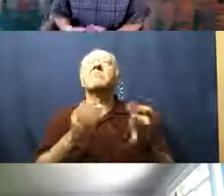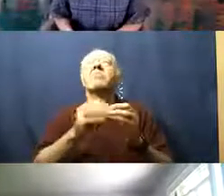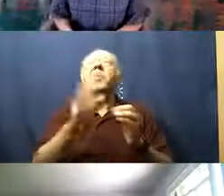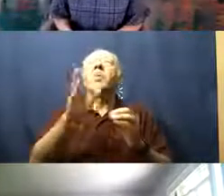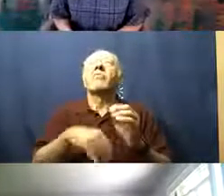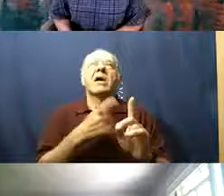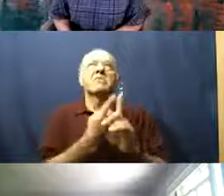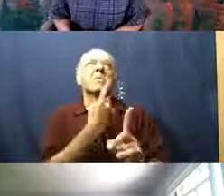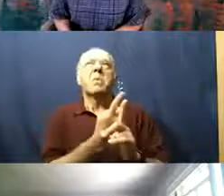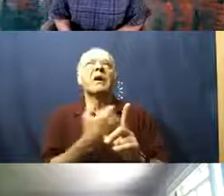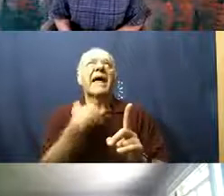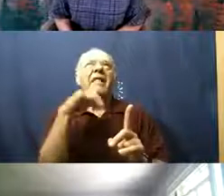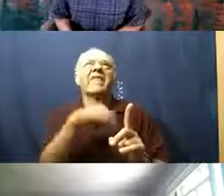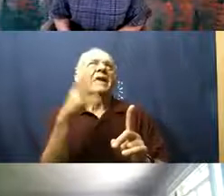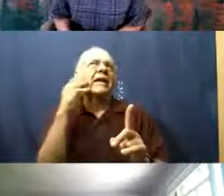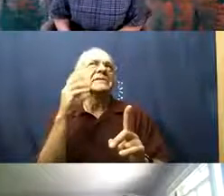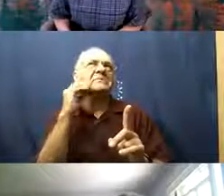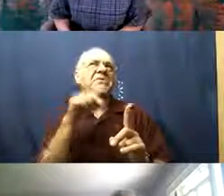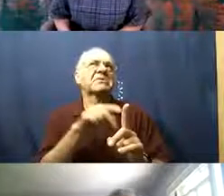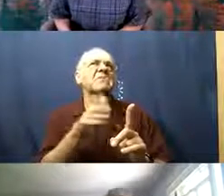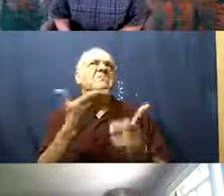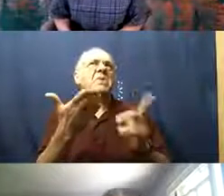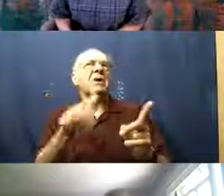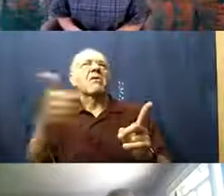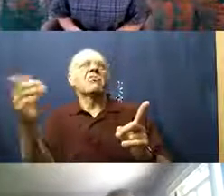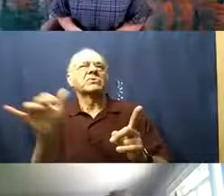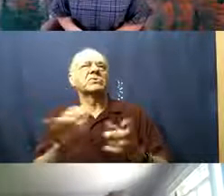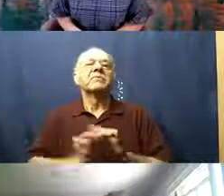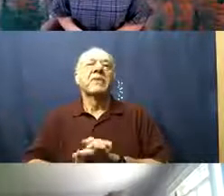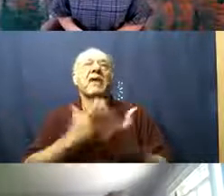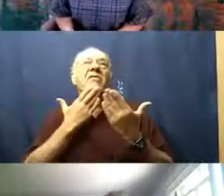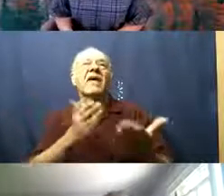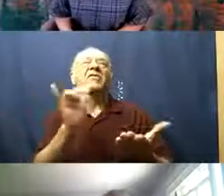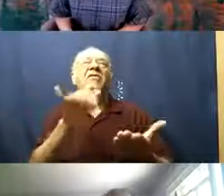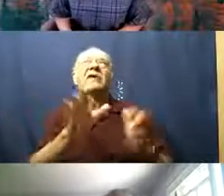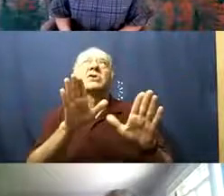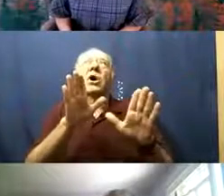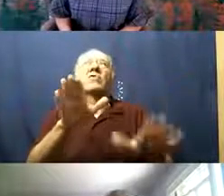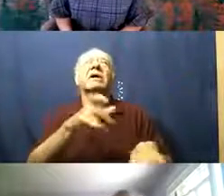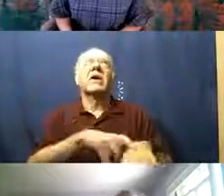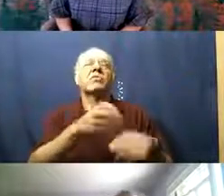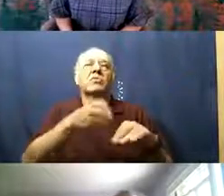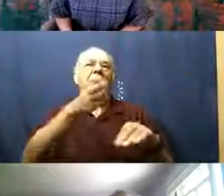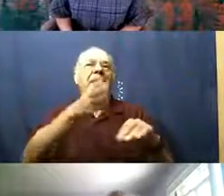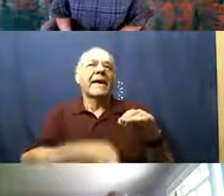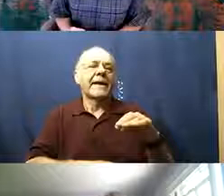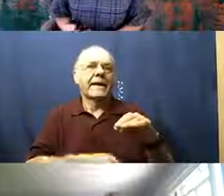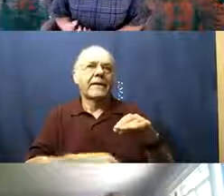one person have had this experience. So thank you. I think that's a great note to end on.